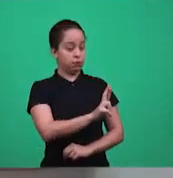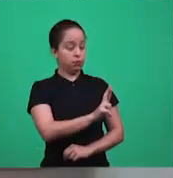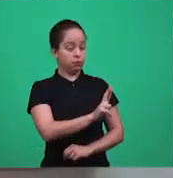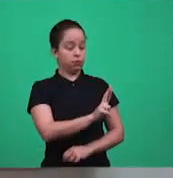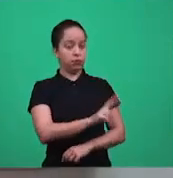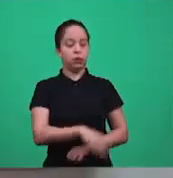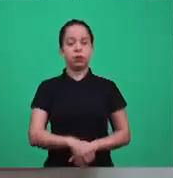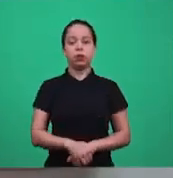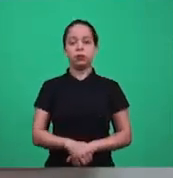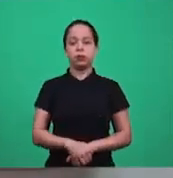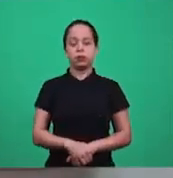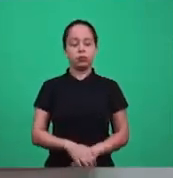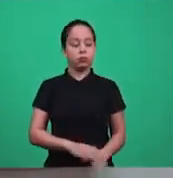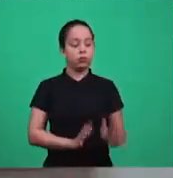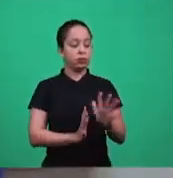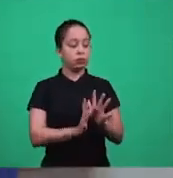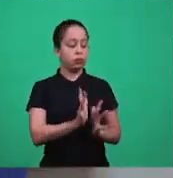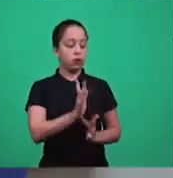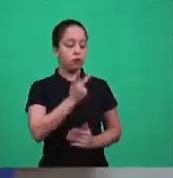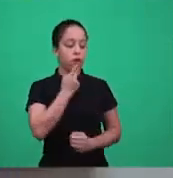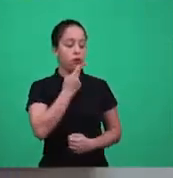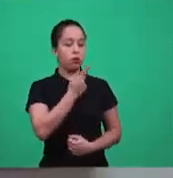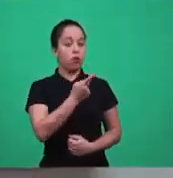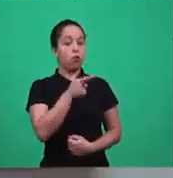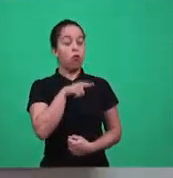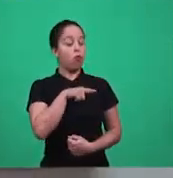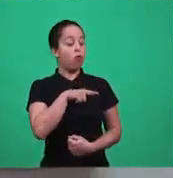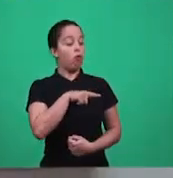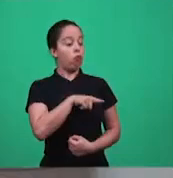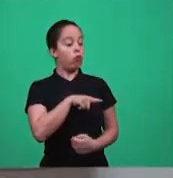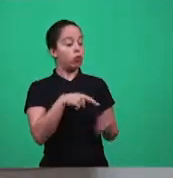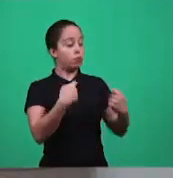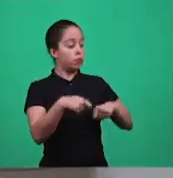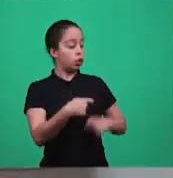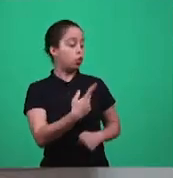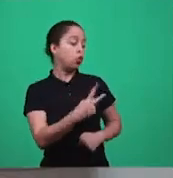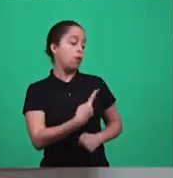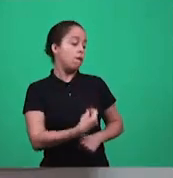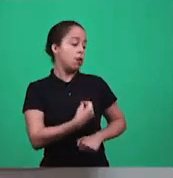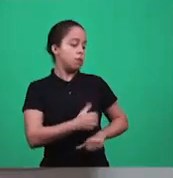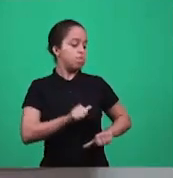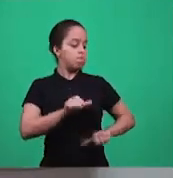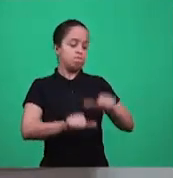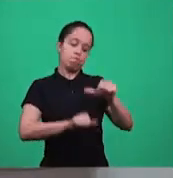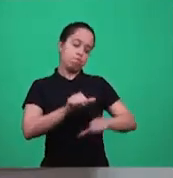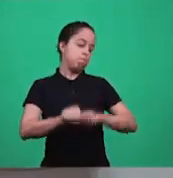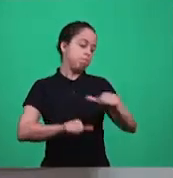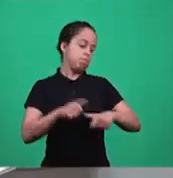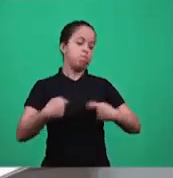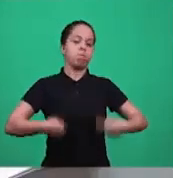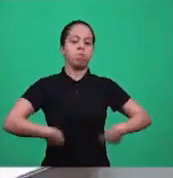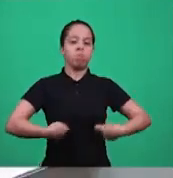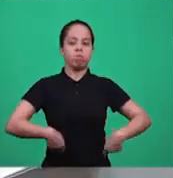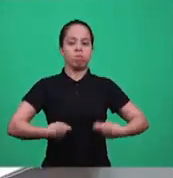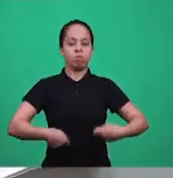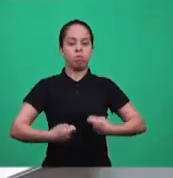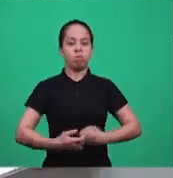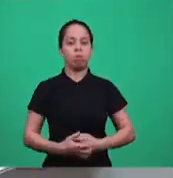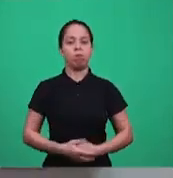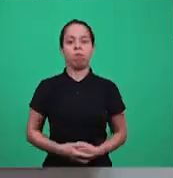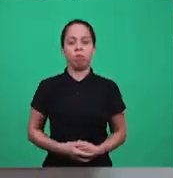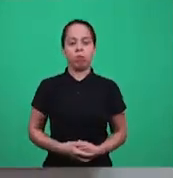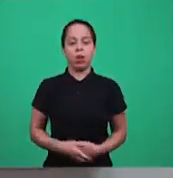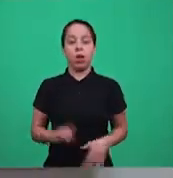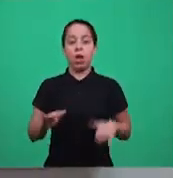And in the whole talk, he just spoke about the necessity or the need that he needed to change his